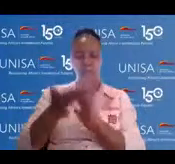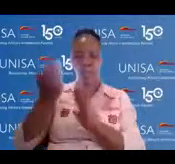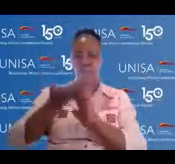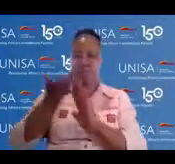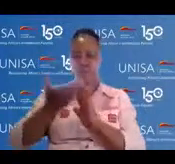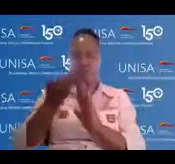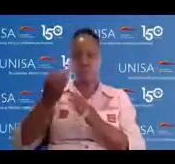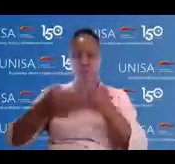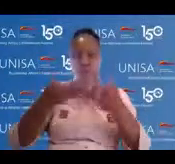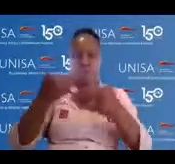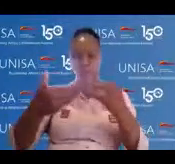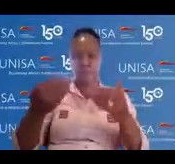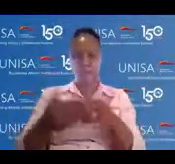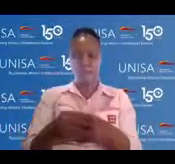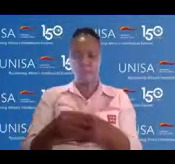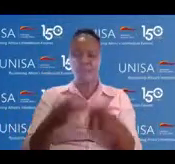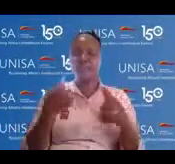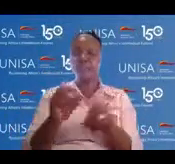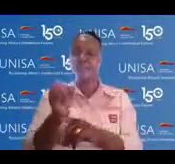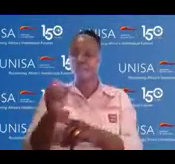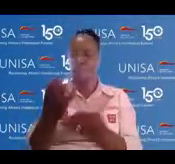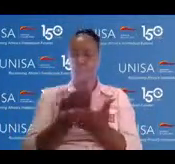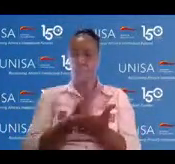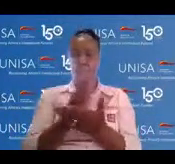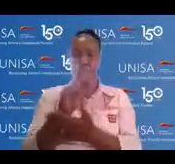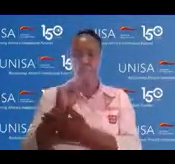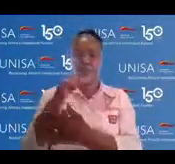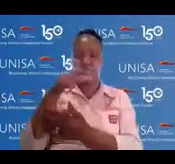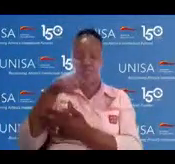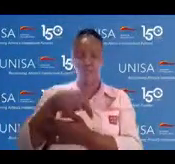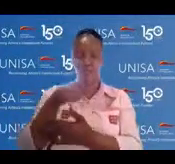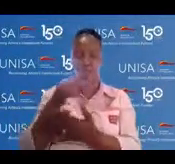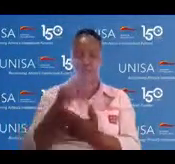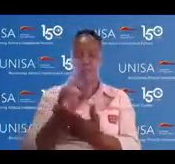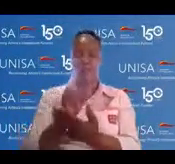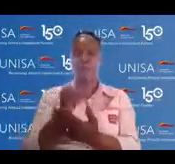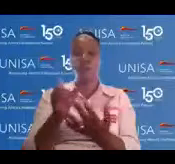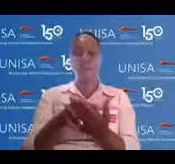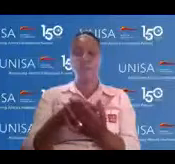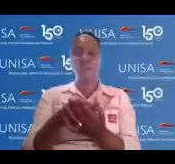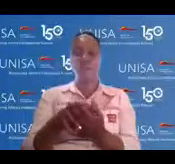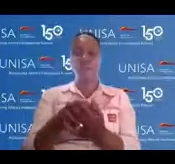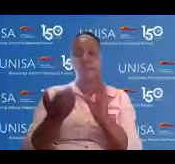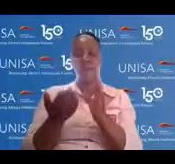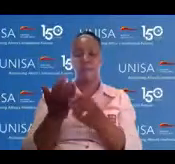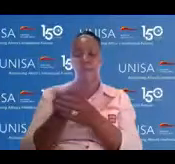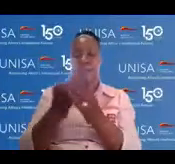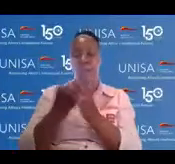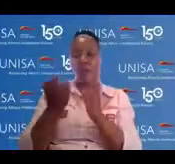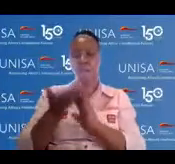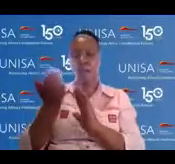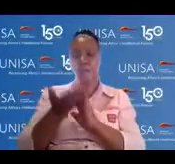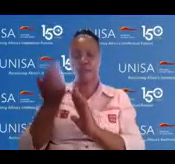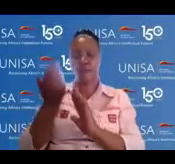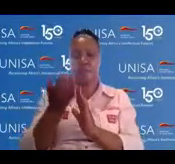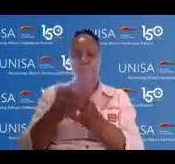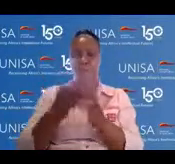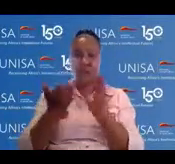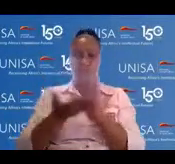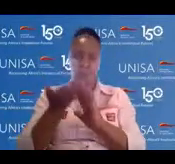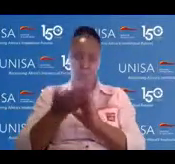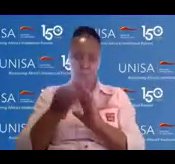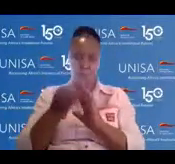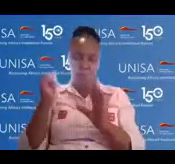difference between the MCQ and then the file upload. But with the file upload, you need to come back here and